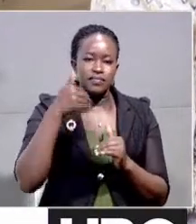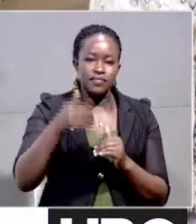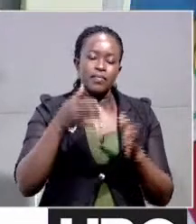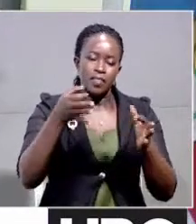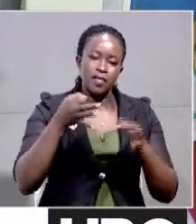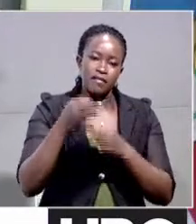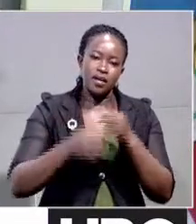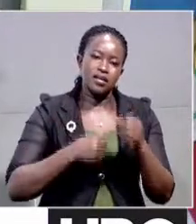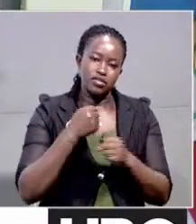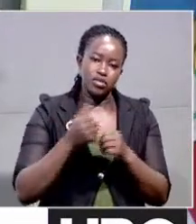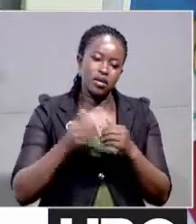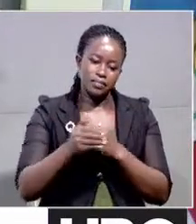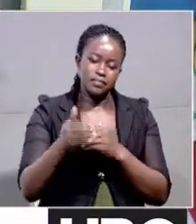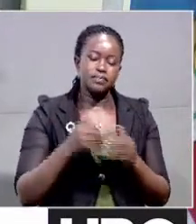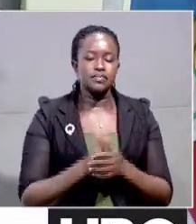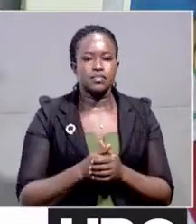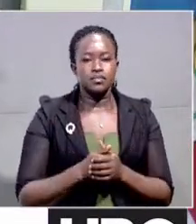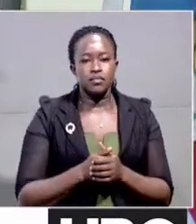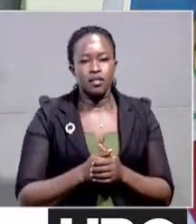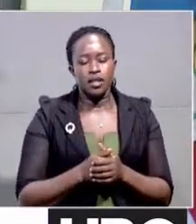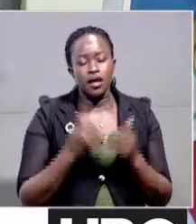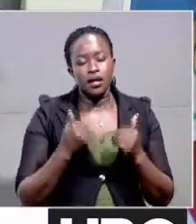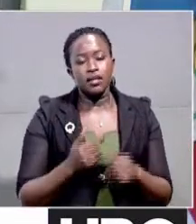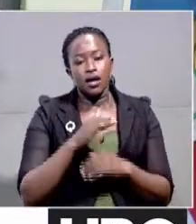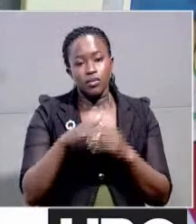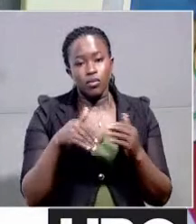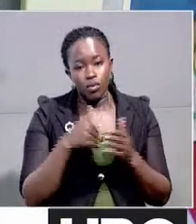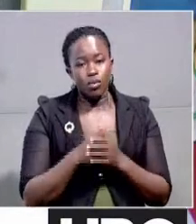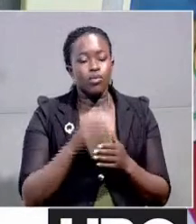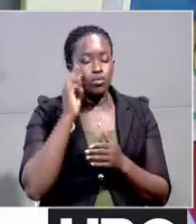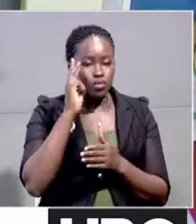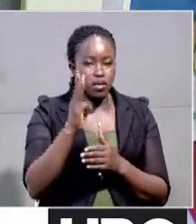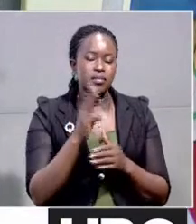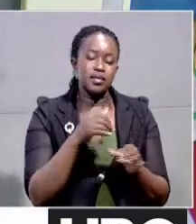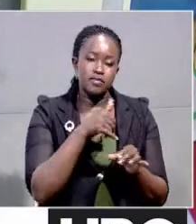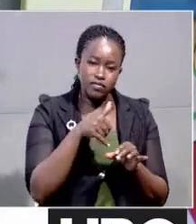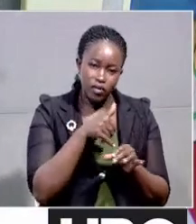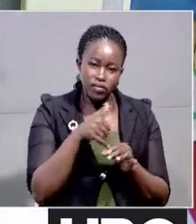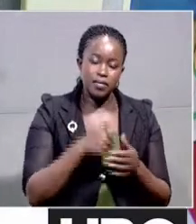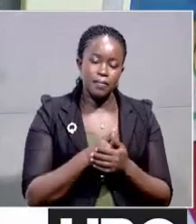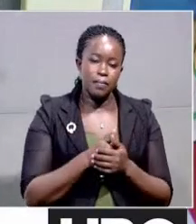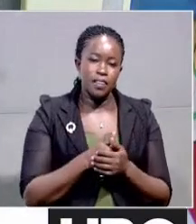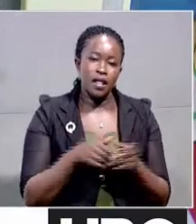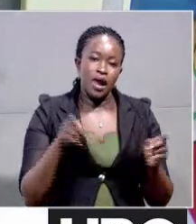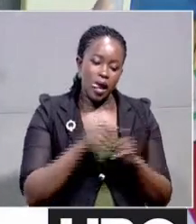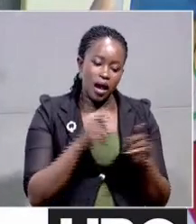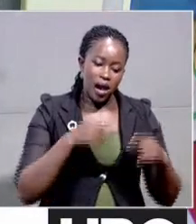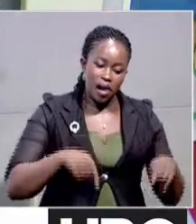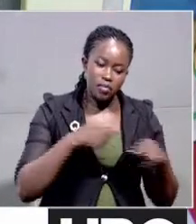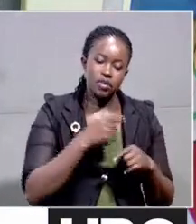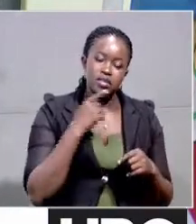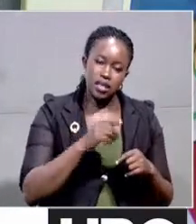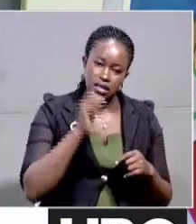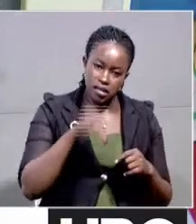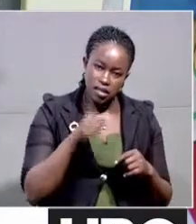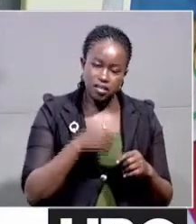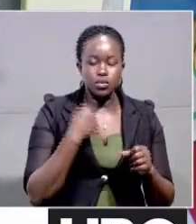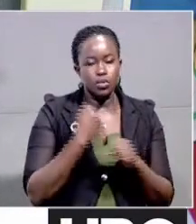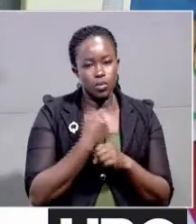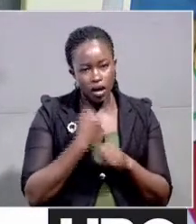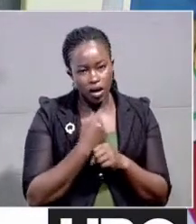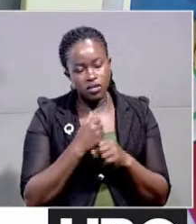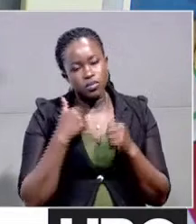financial years. So all these, therefore, will be considered. And we are saying, okay, we have worked out as public